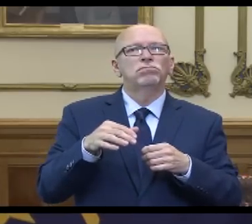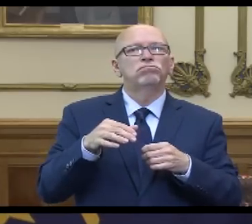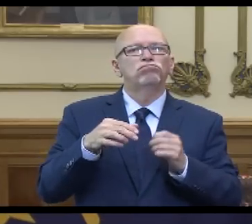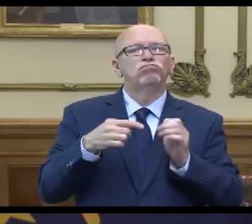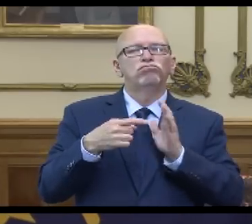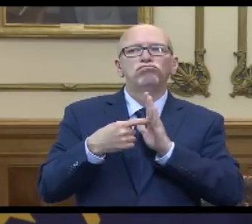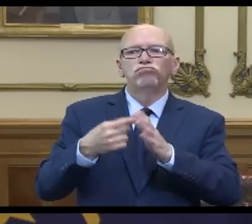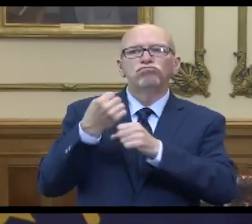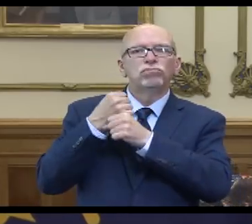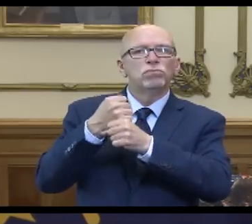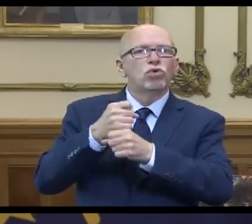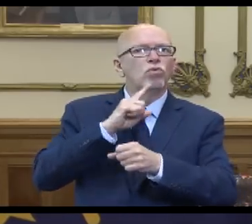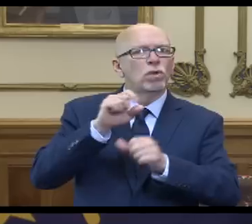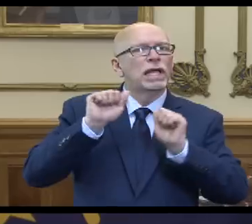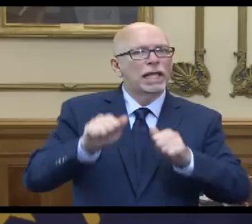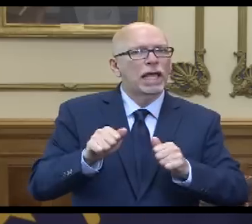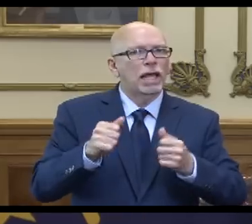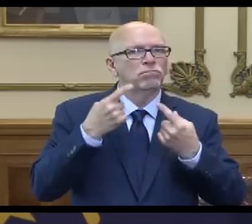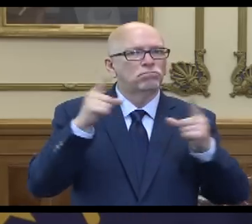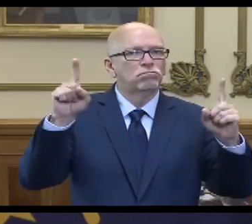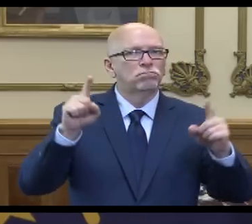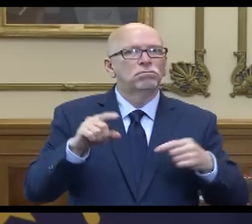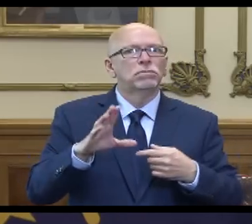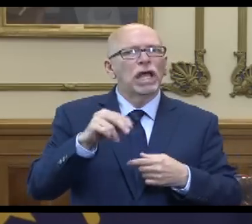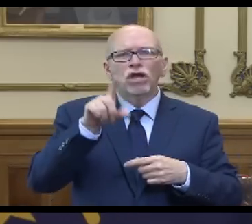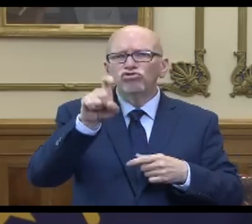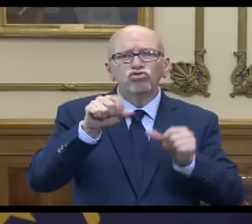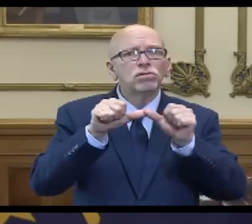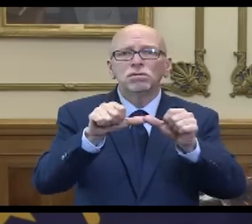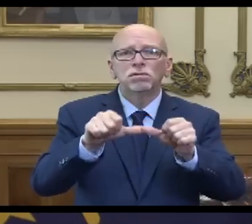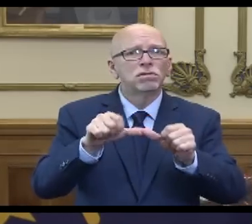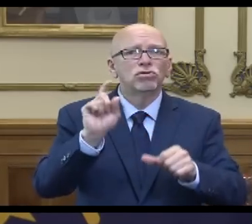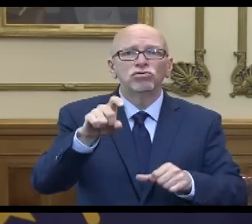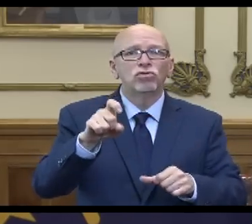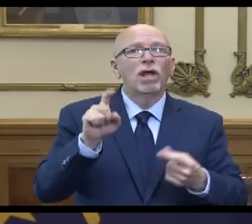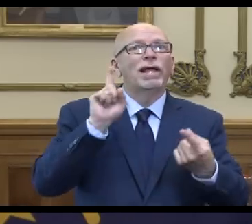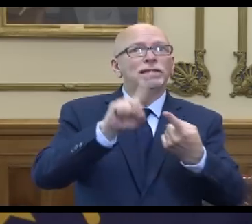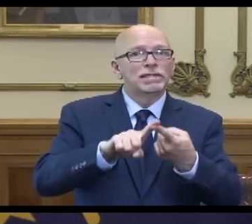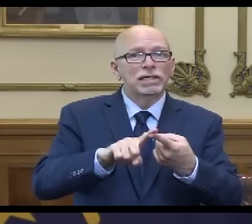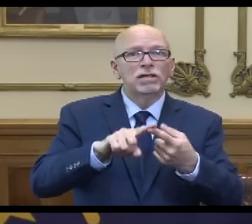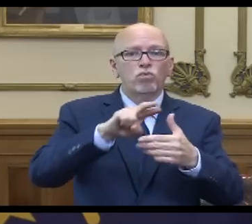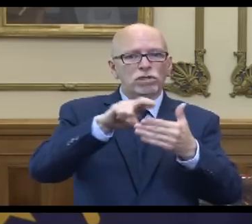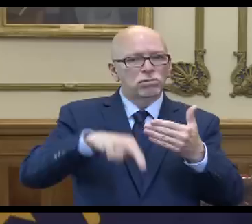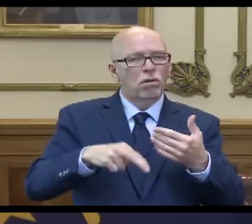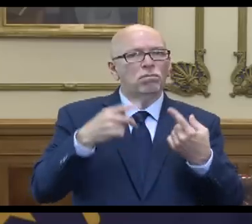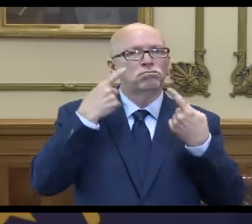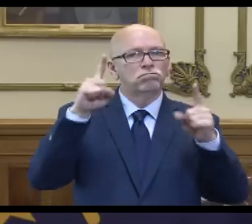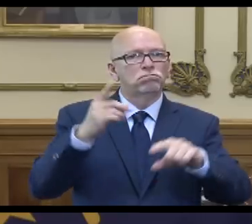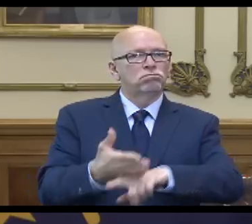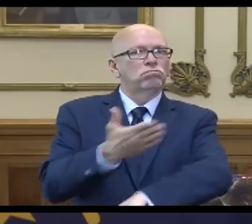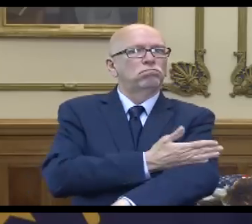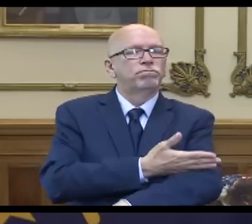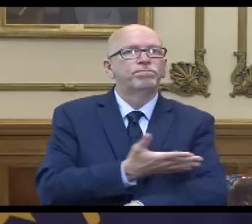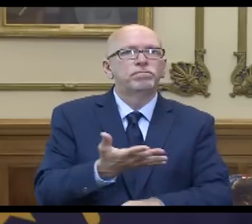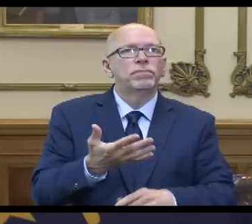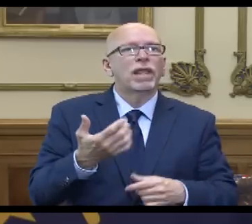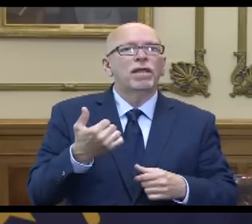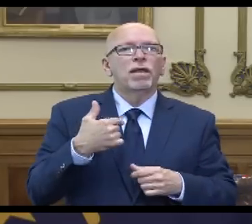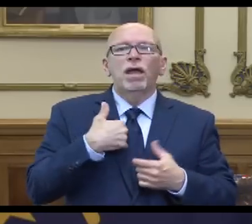demonstration could prevail, and it should persist, quite frankly, until results are shown. I understand, and I